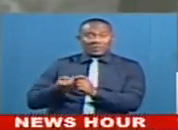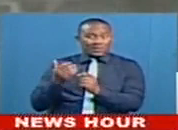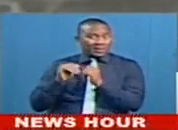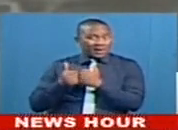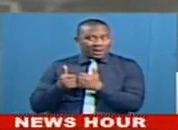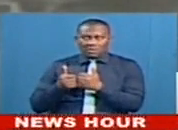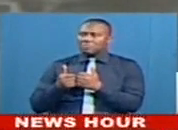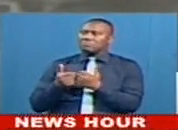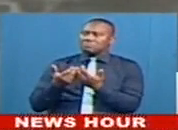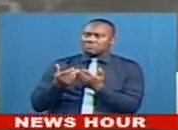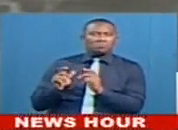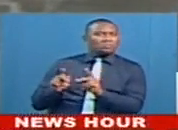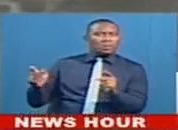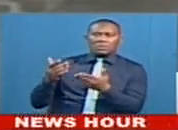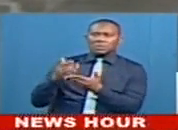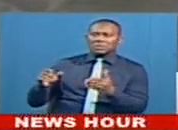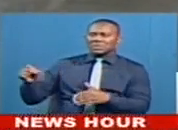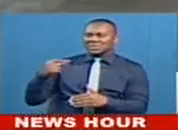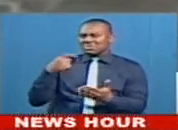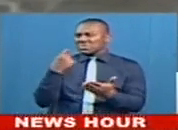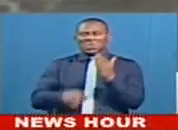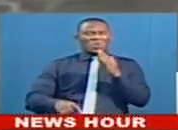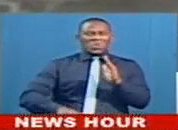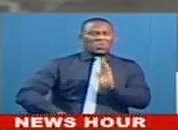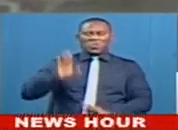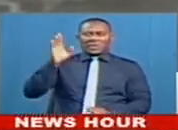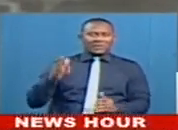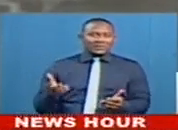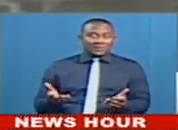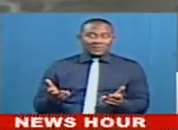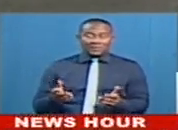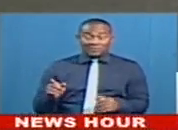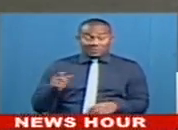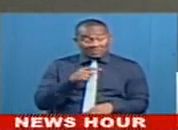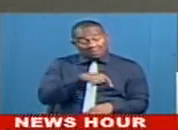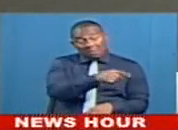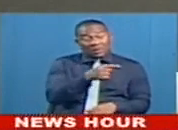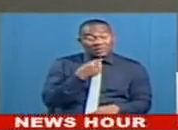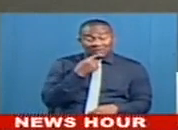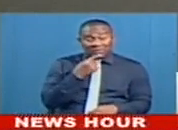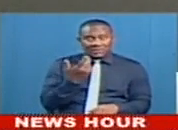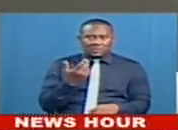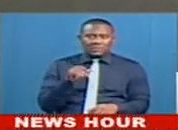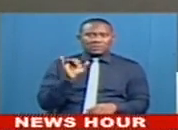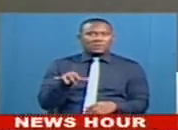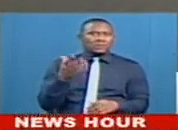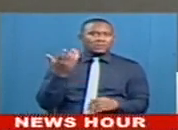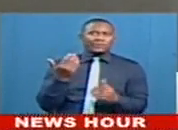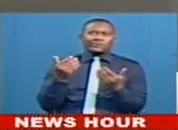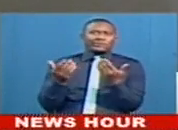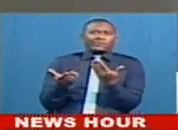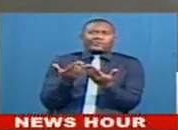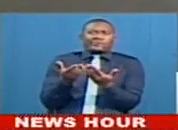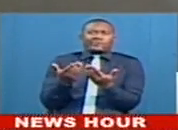public, with some describing the cost as too expensive. Some even claim the application can be accessed for